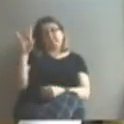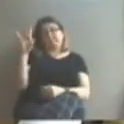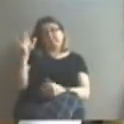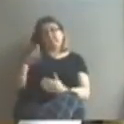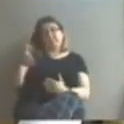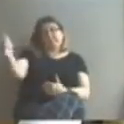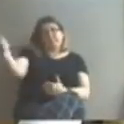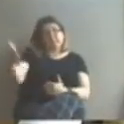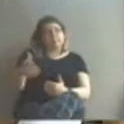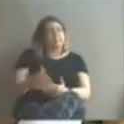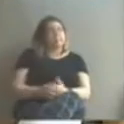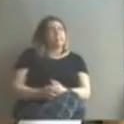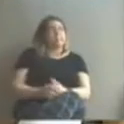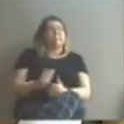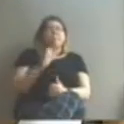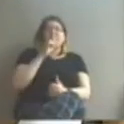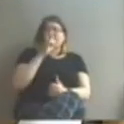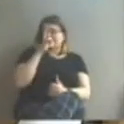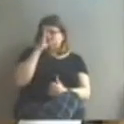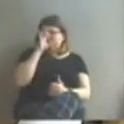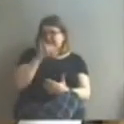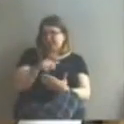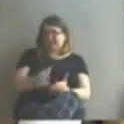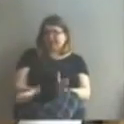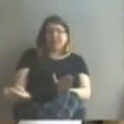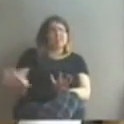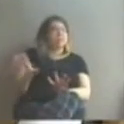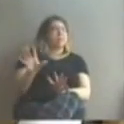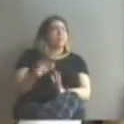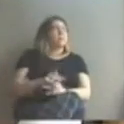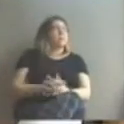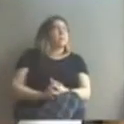beyond. And I don't think that was it.